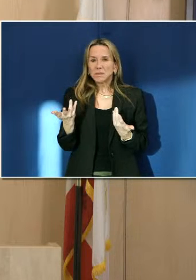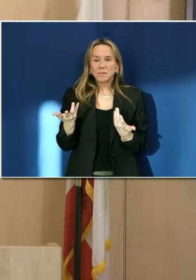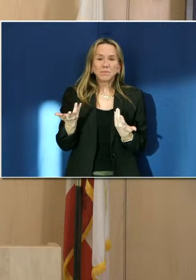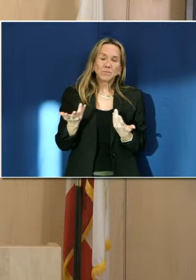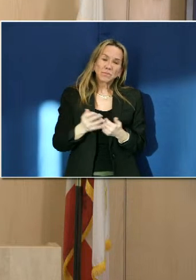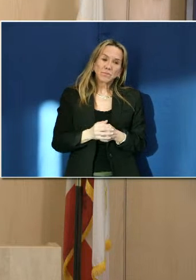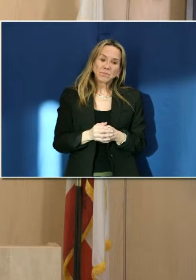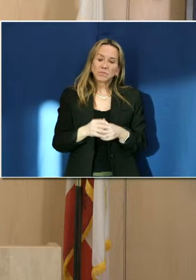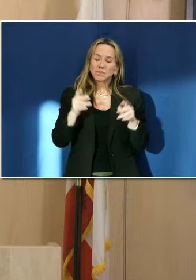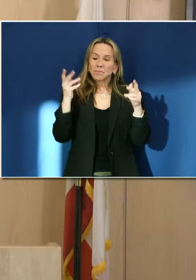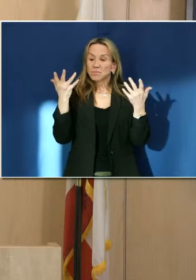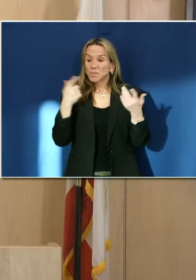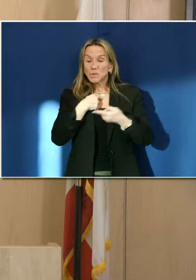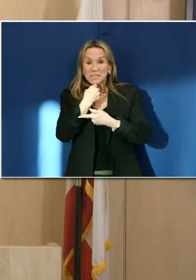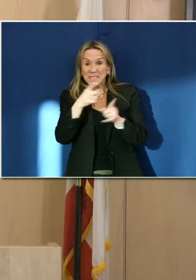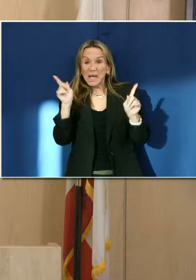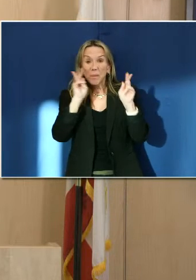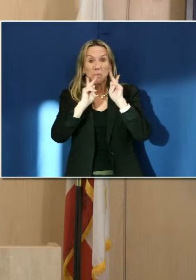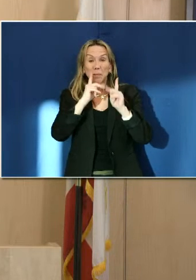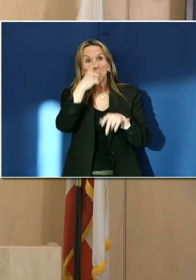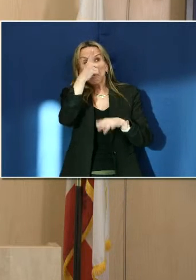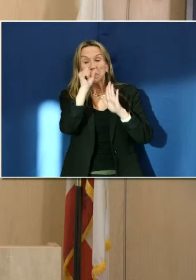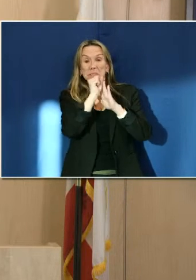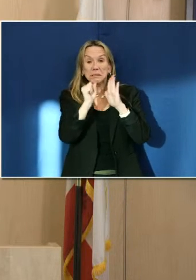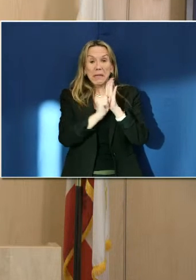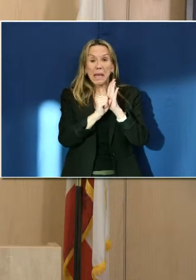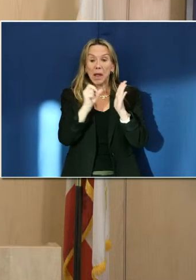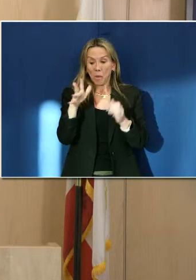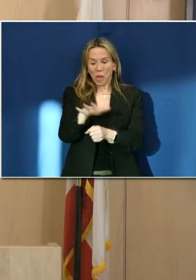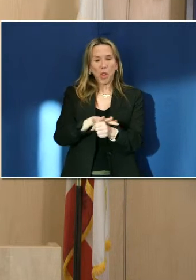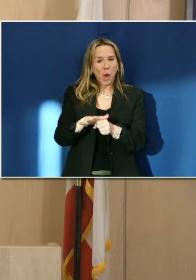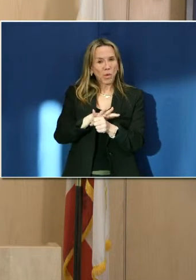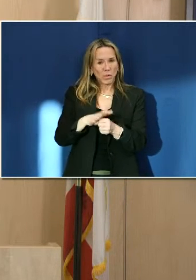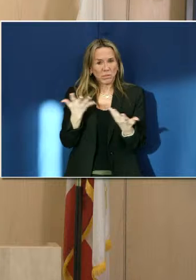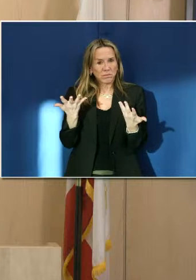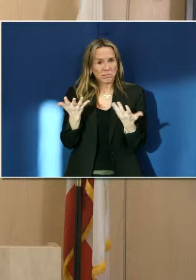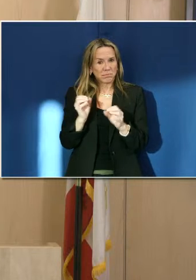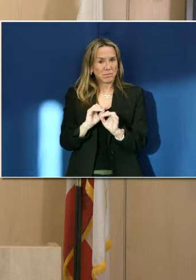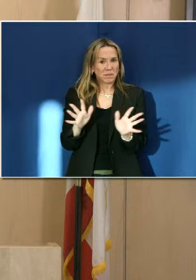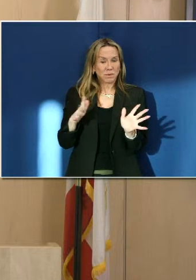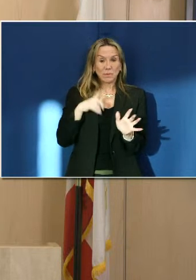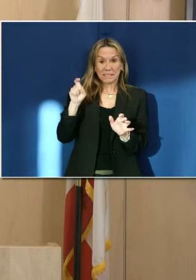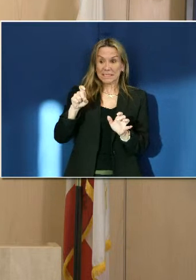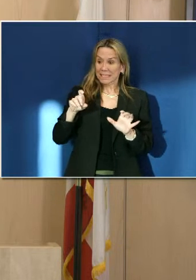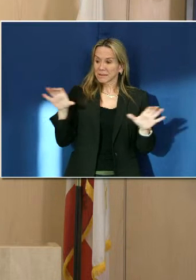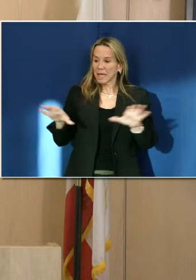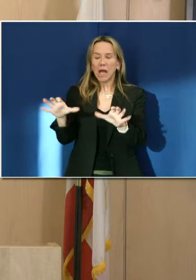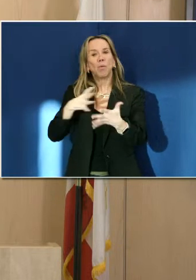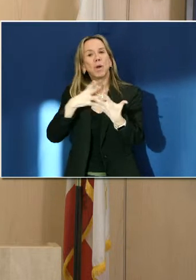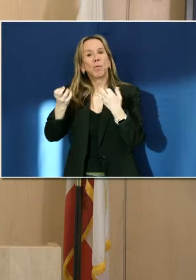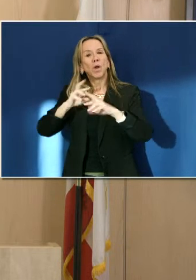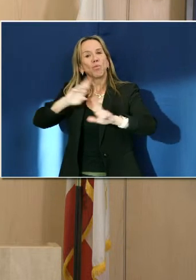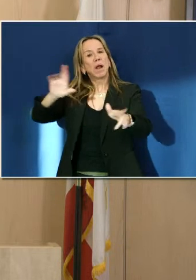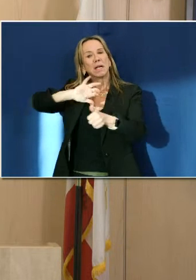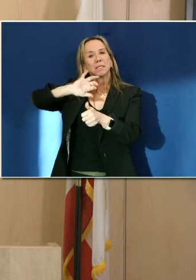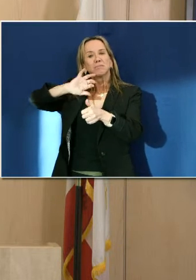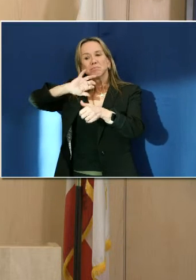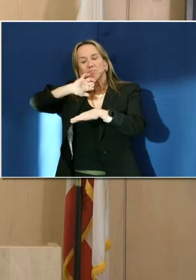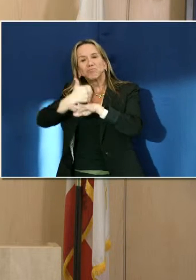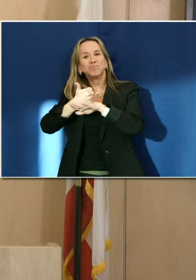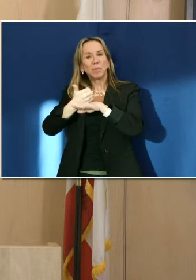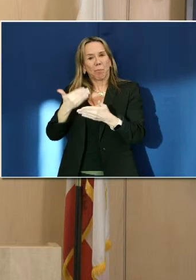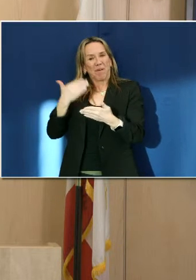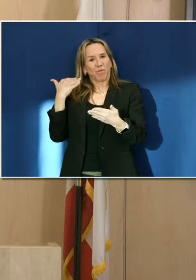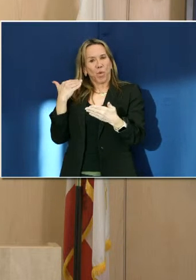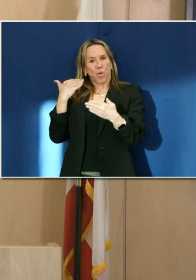health folks, either at the state level or locally, have said, we need to take action before the problem arrives. We need to,